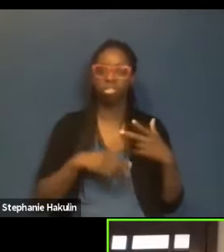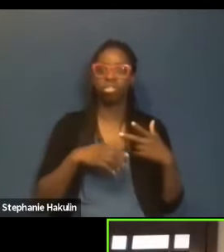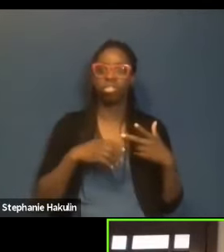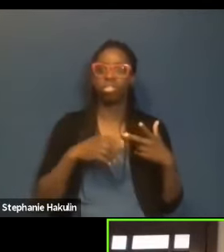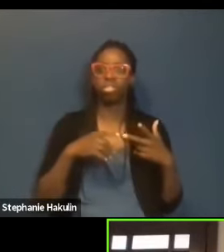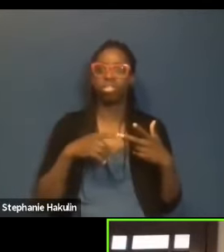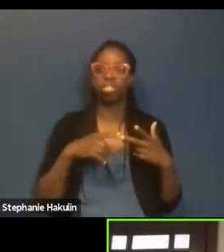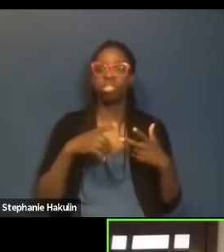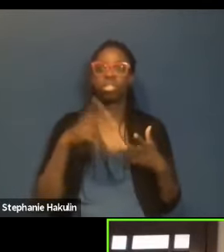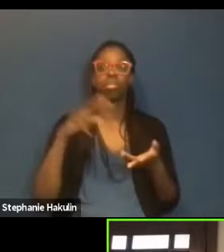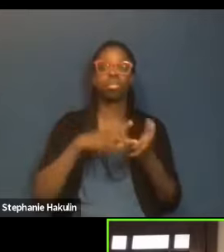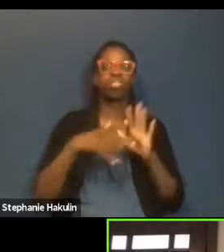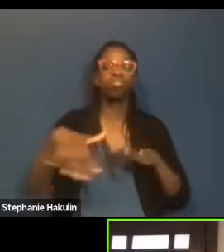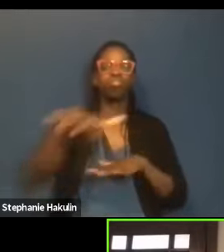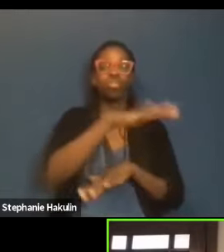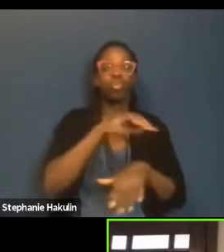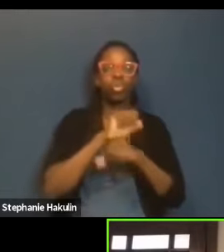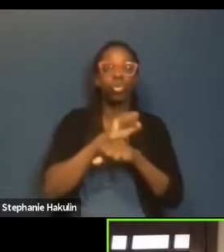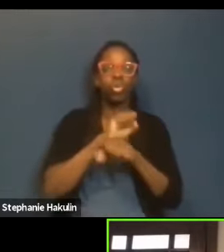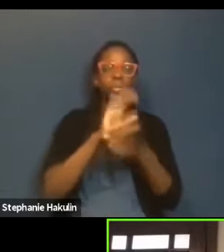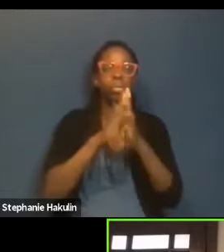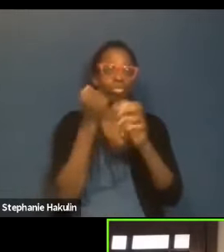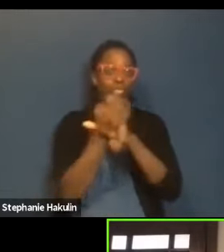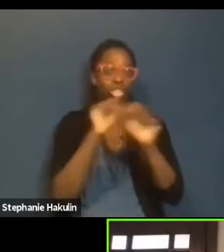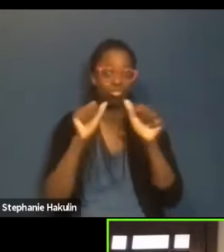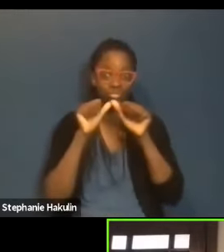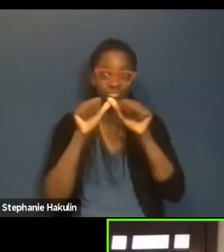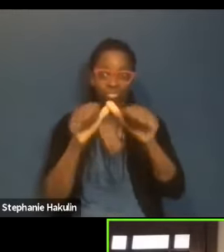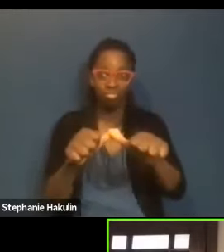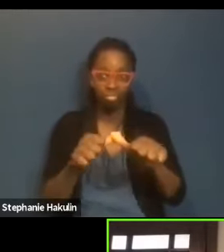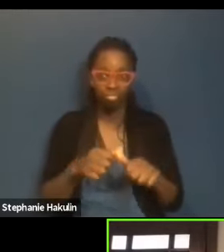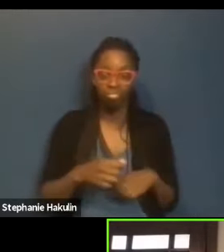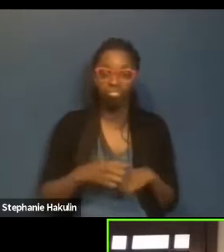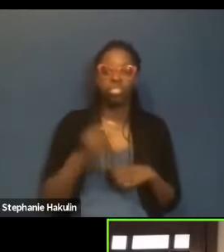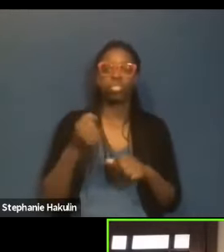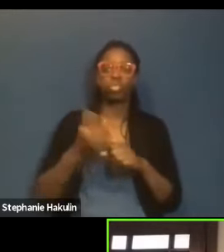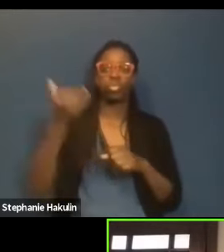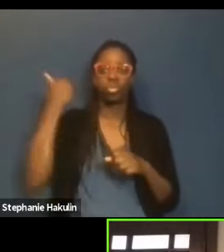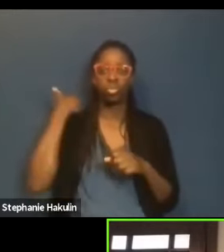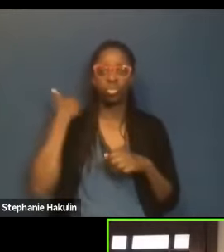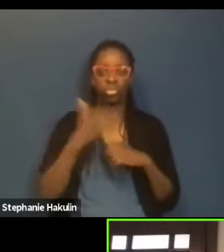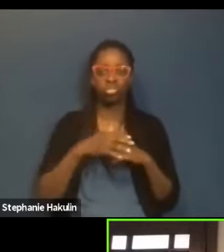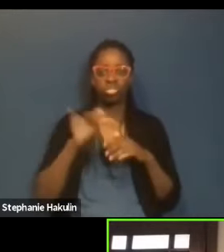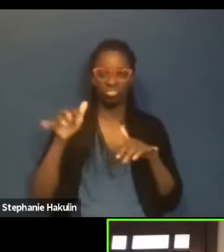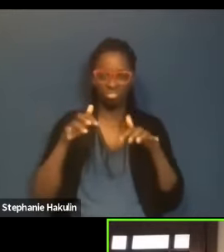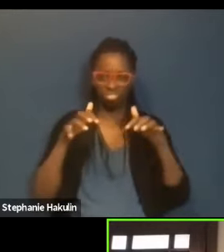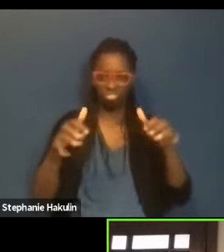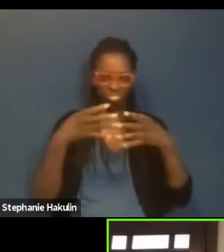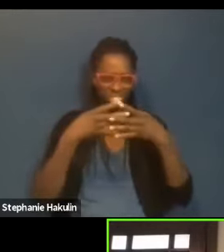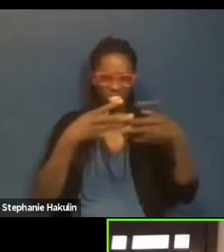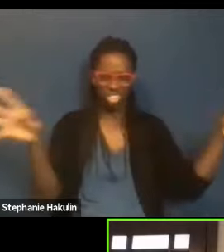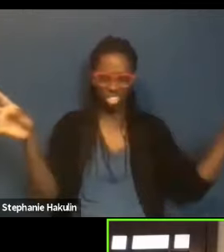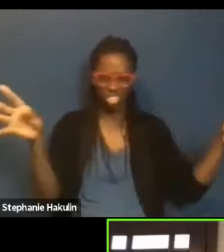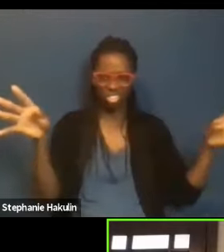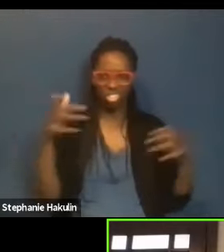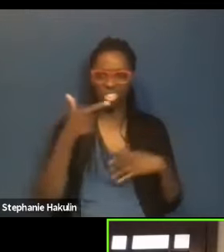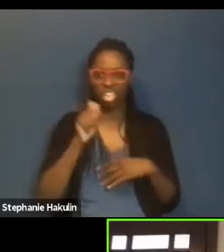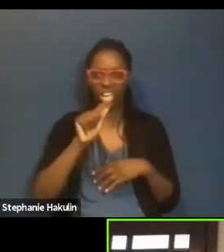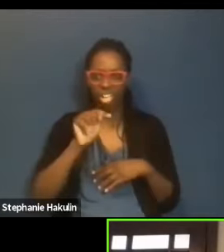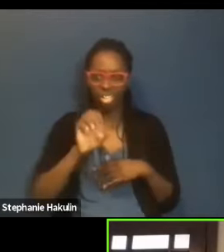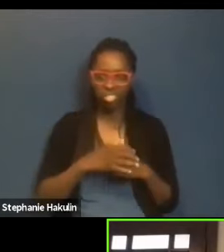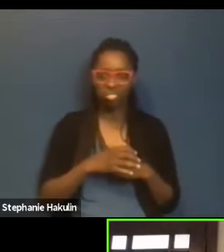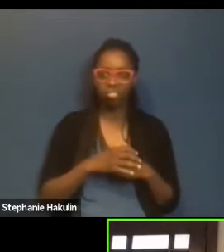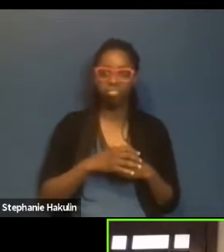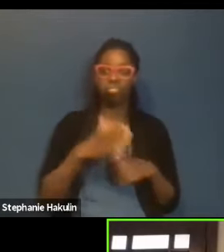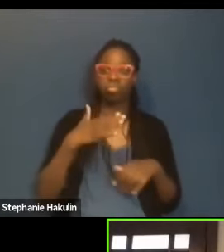the gates were stolen and a memorial of hunger was left with its maw open. By the time my Nike shoes scuff the dust floor of the